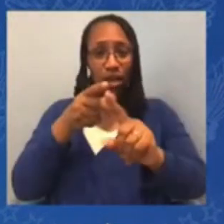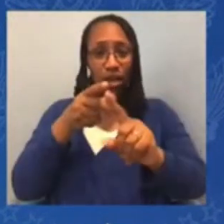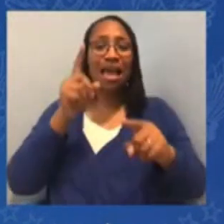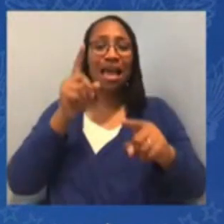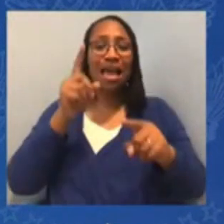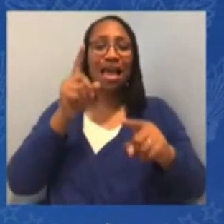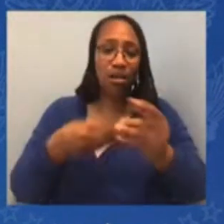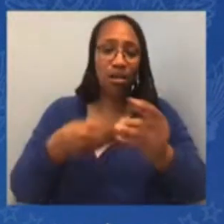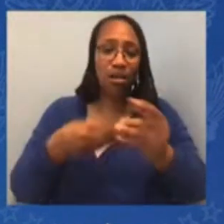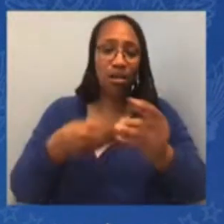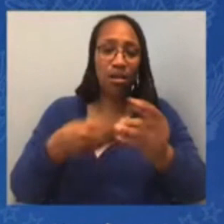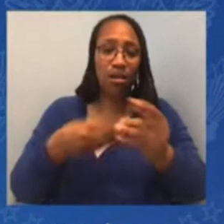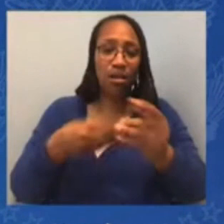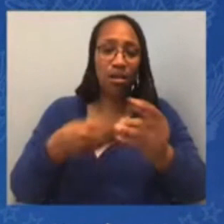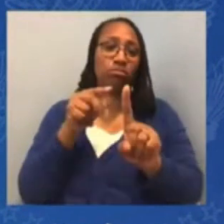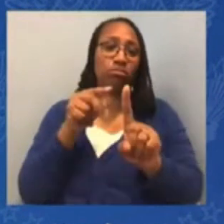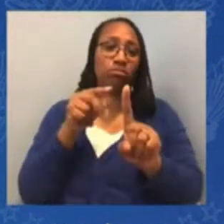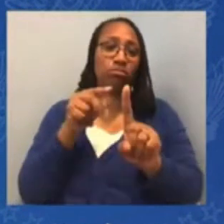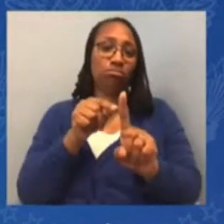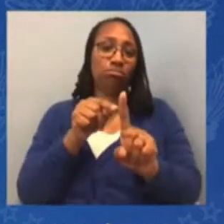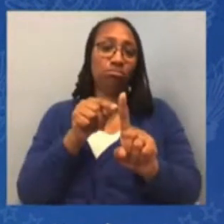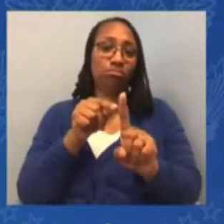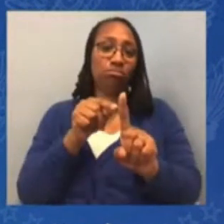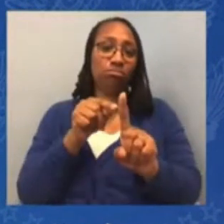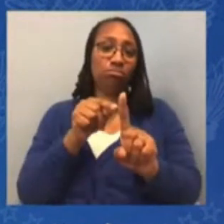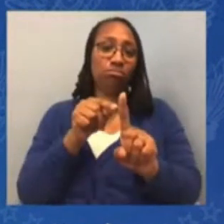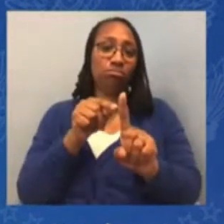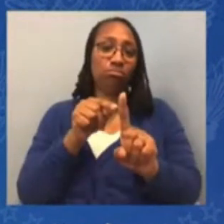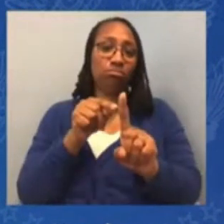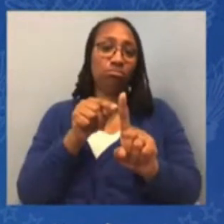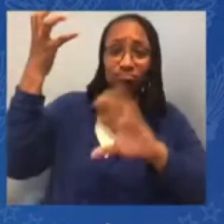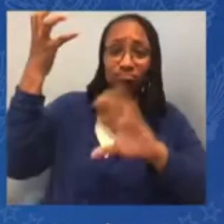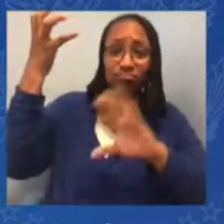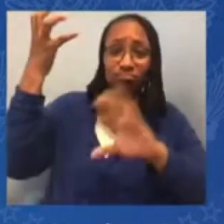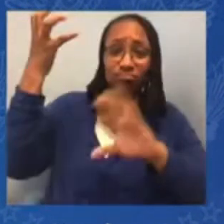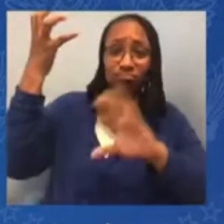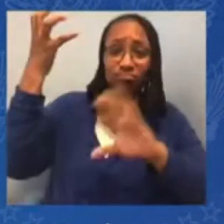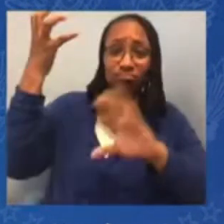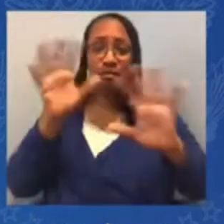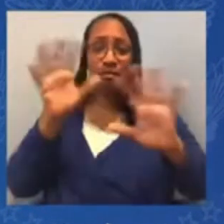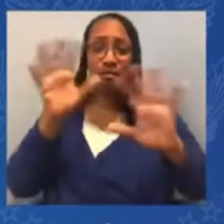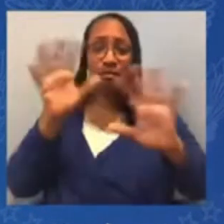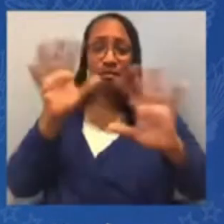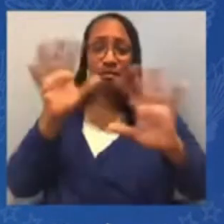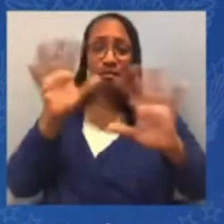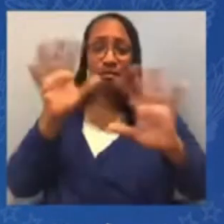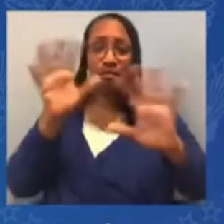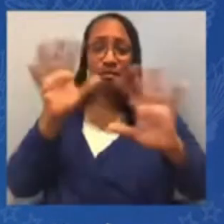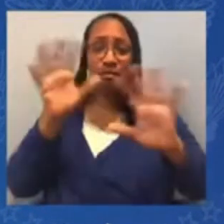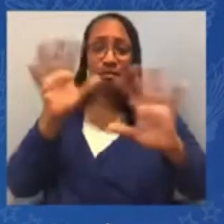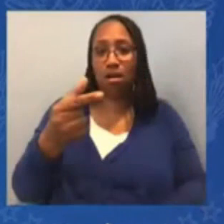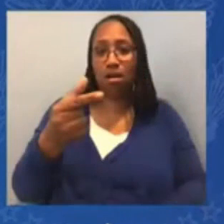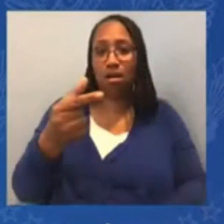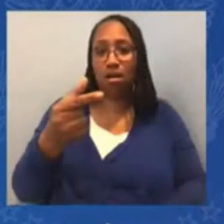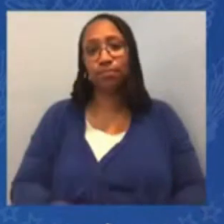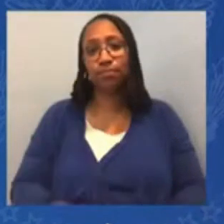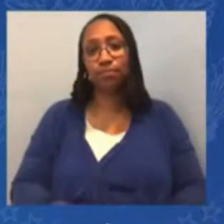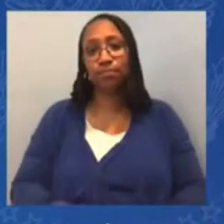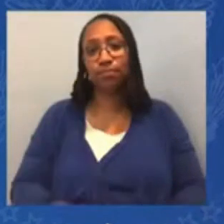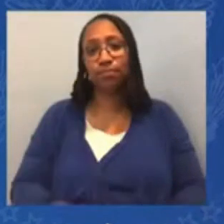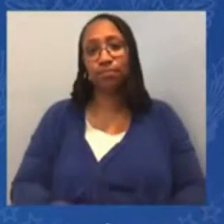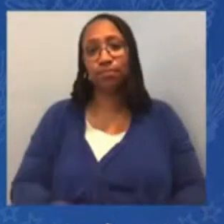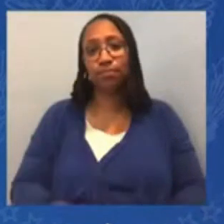in that area. For the first time ever, we explicitly made gun trafficking a federal crime. I said, what the hell? It wasn't